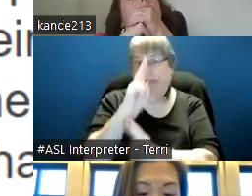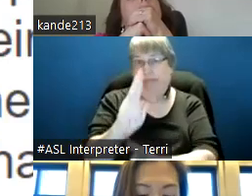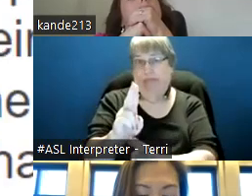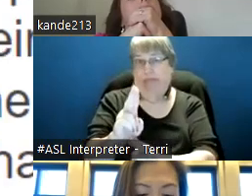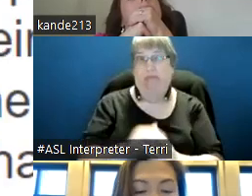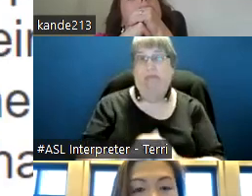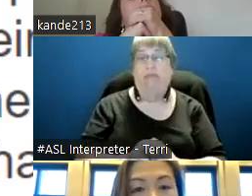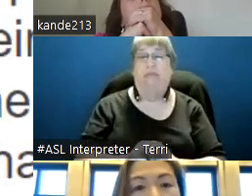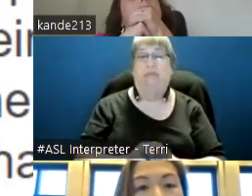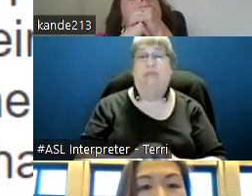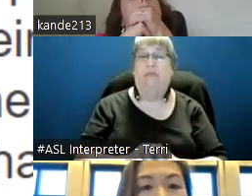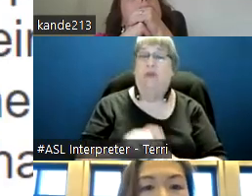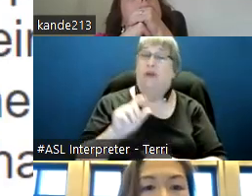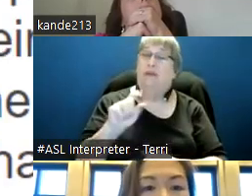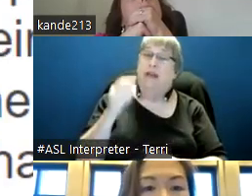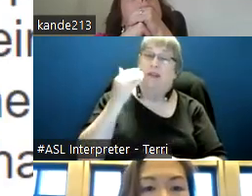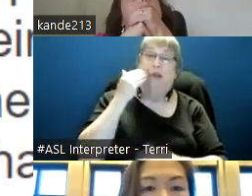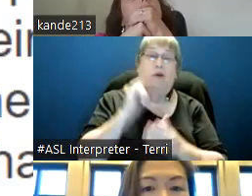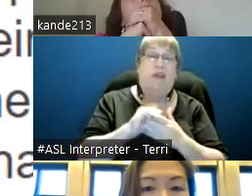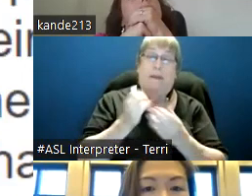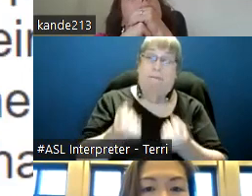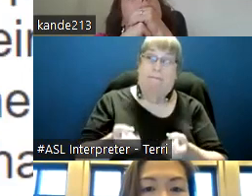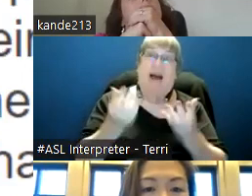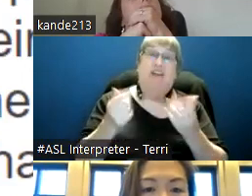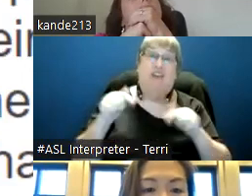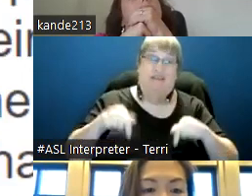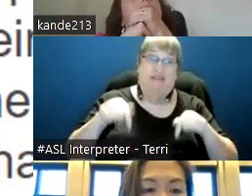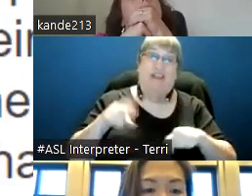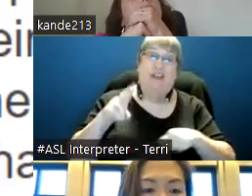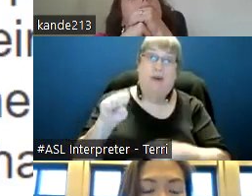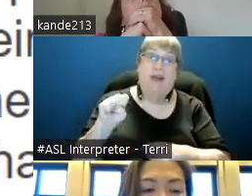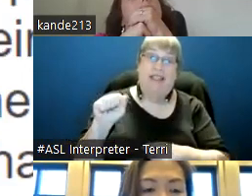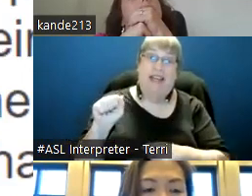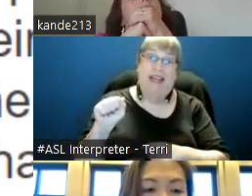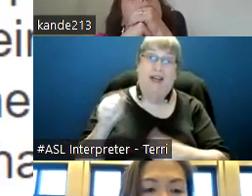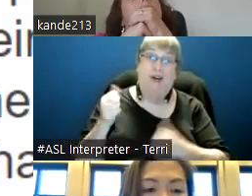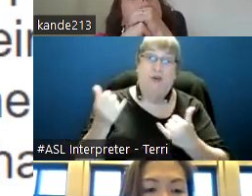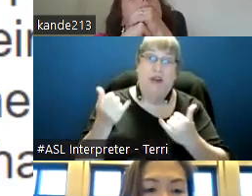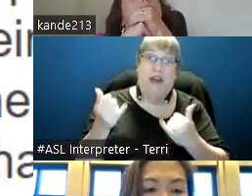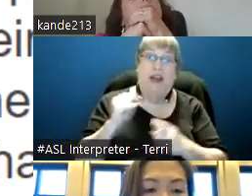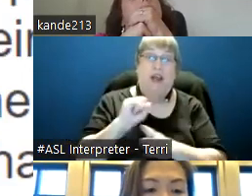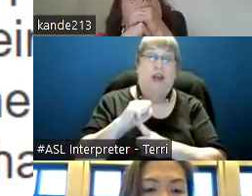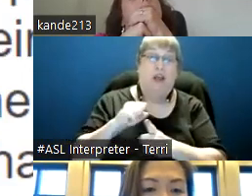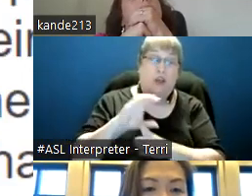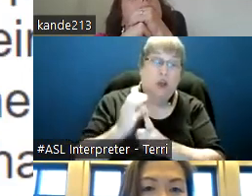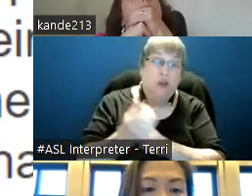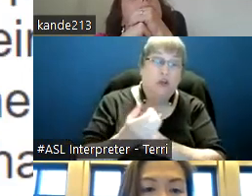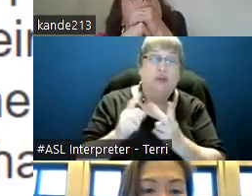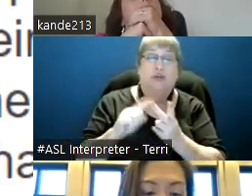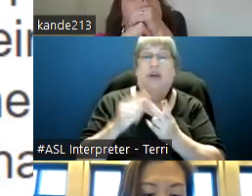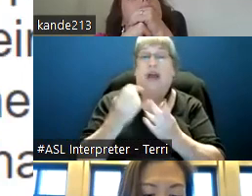that we must acknowledge that much of what we know of this country today, including its cultural, economic